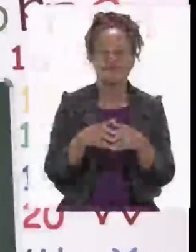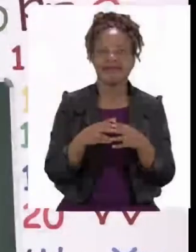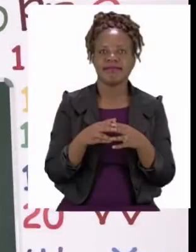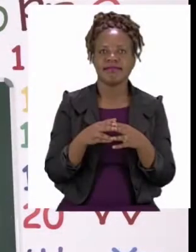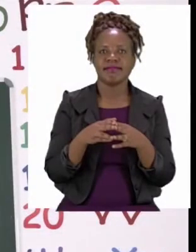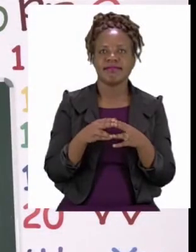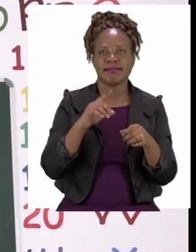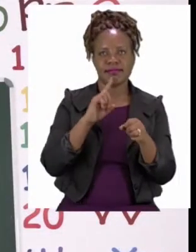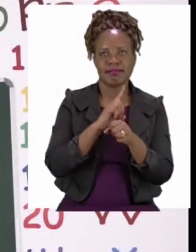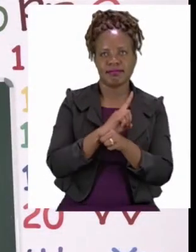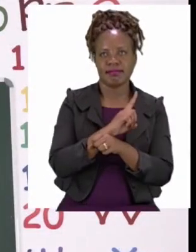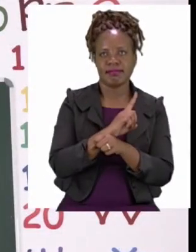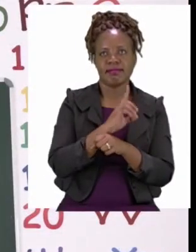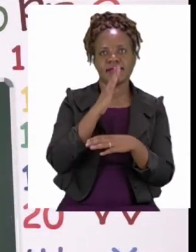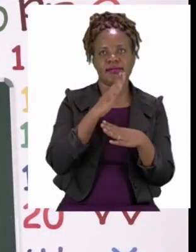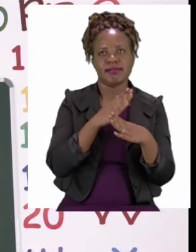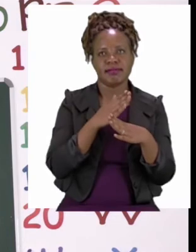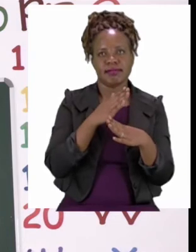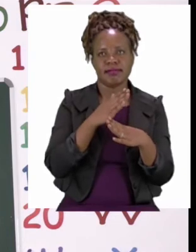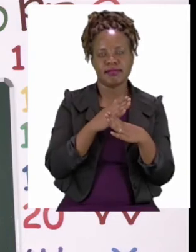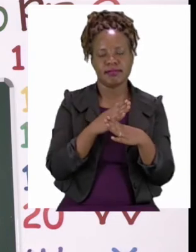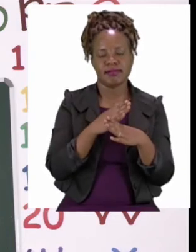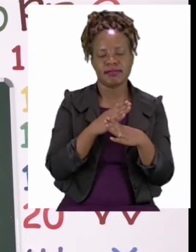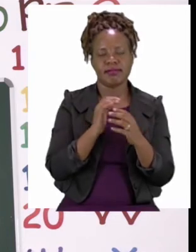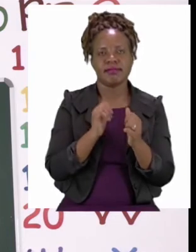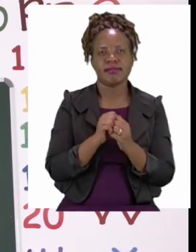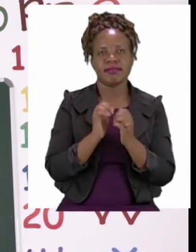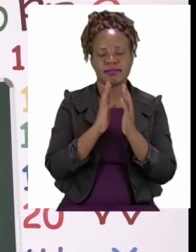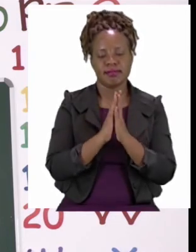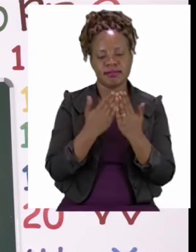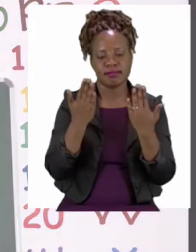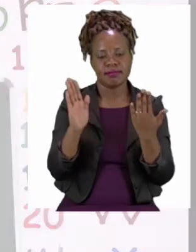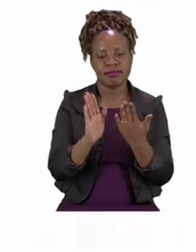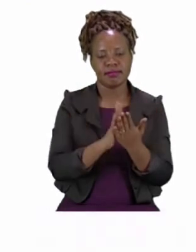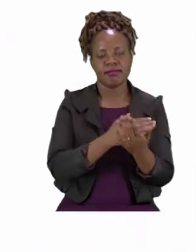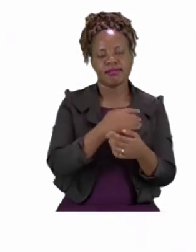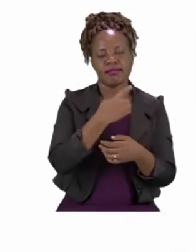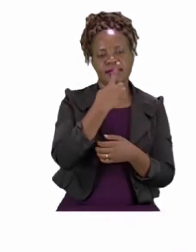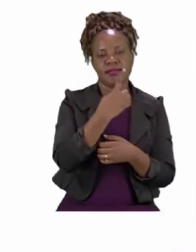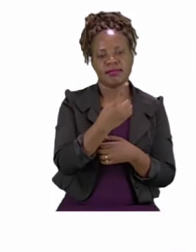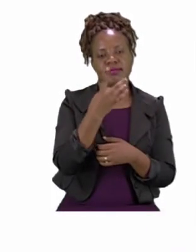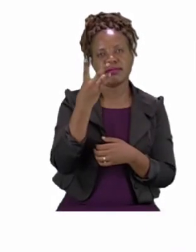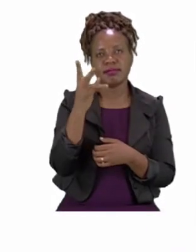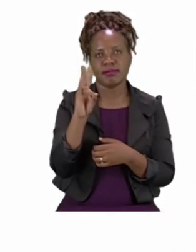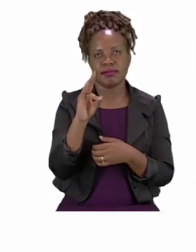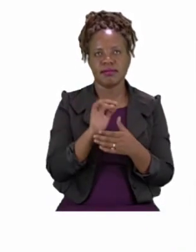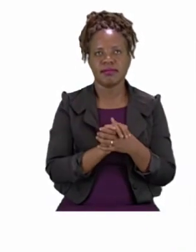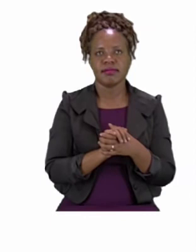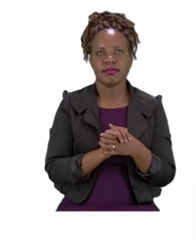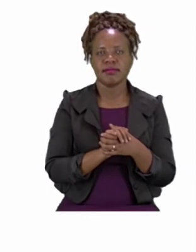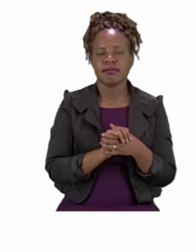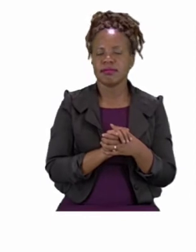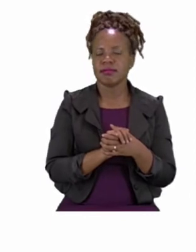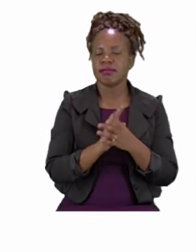Well, first exercise, boys and girls, let's turn to page 17. On page 17,